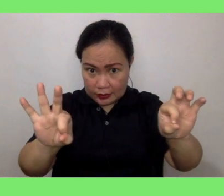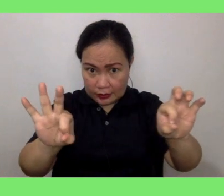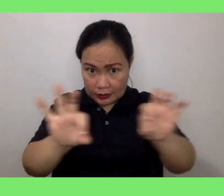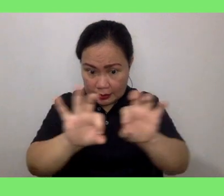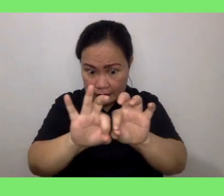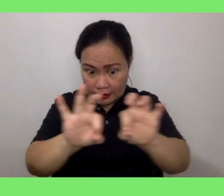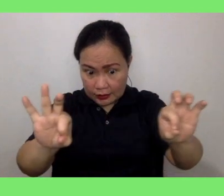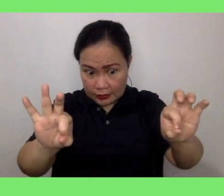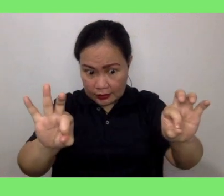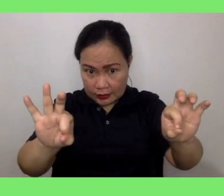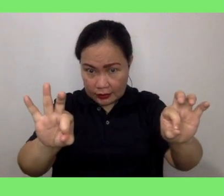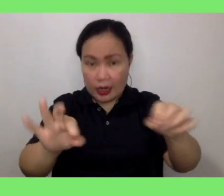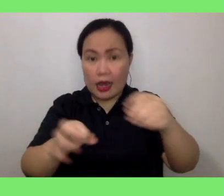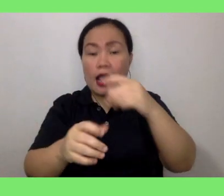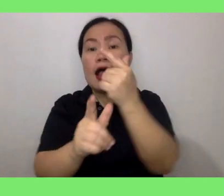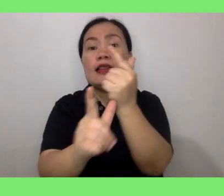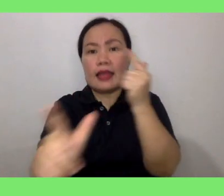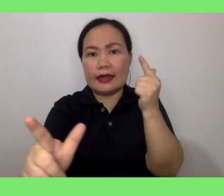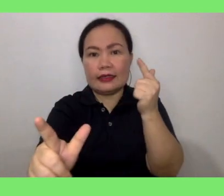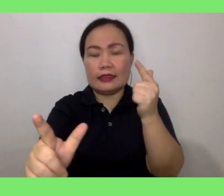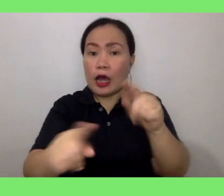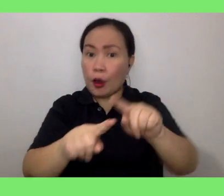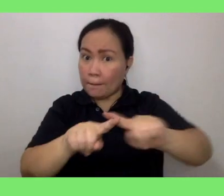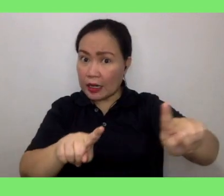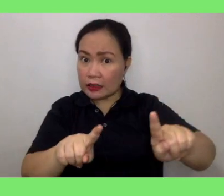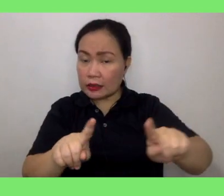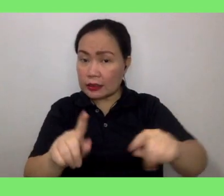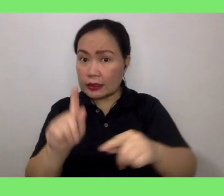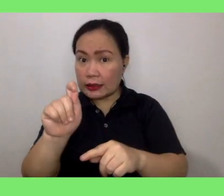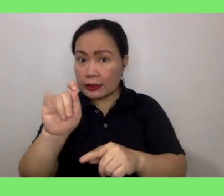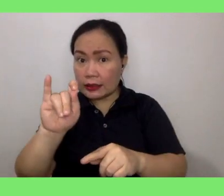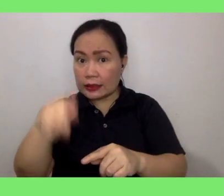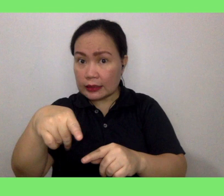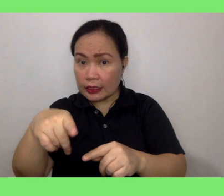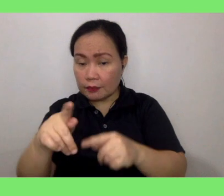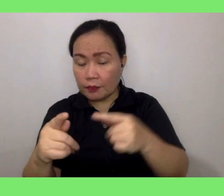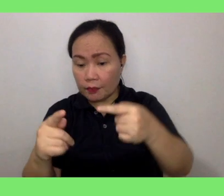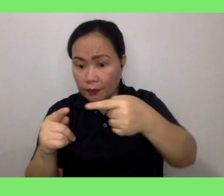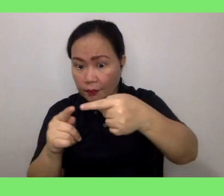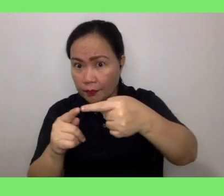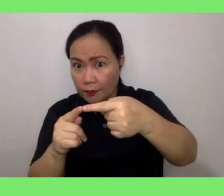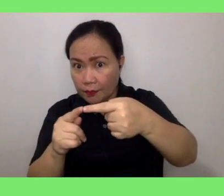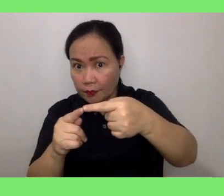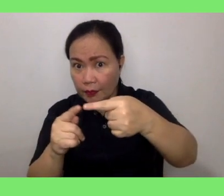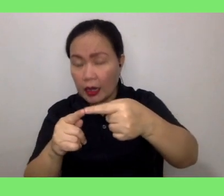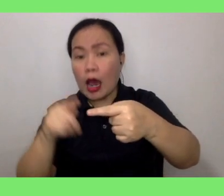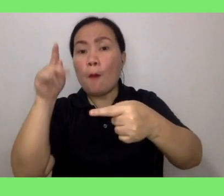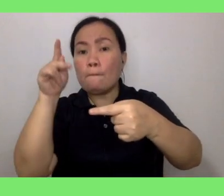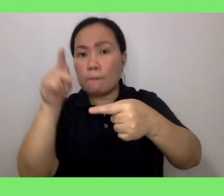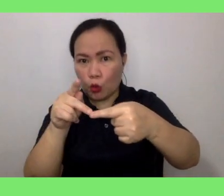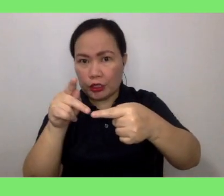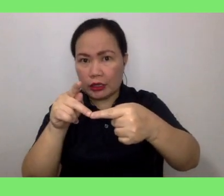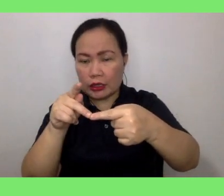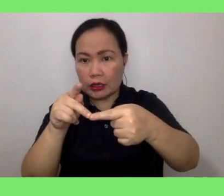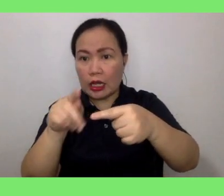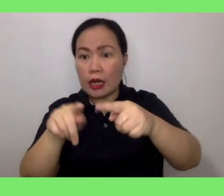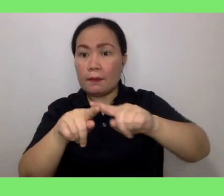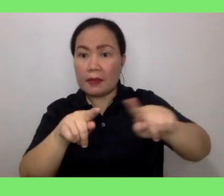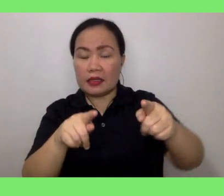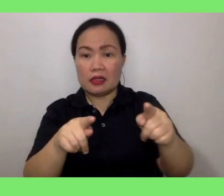dito is tip of a pencil, ito yung tinutukoy doon, that is a point. But since wala naman siyang binigay